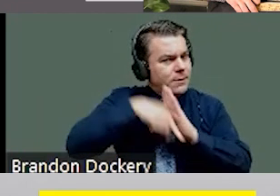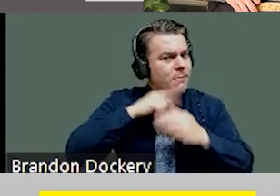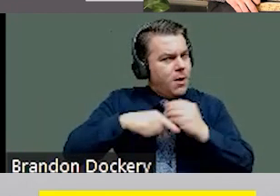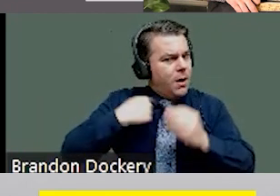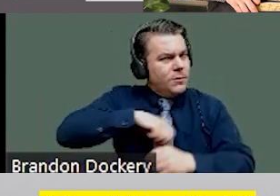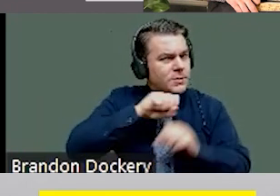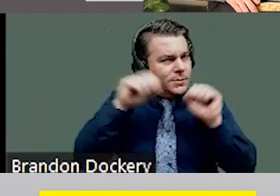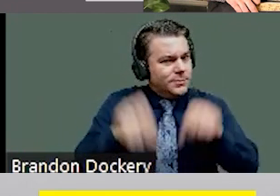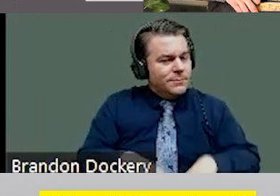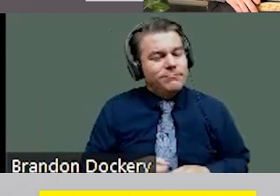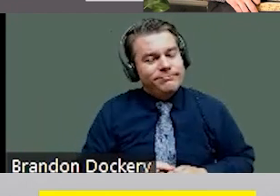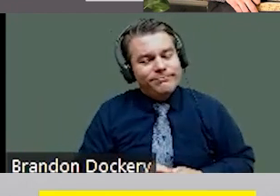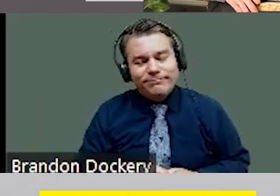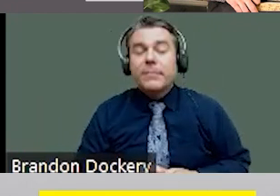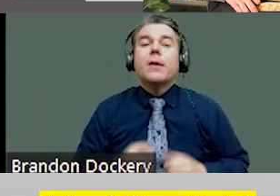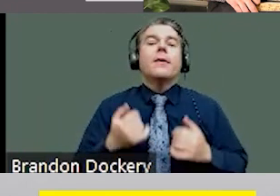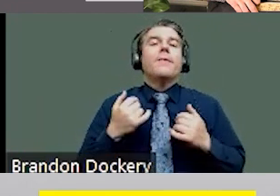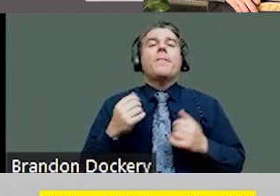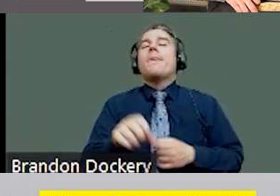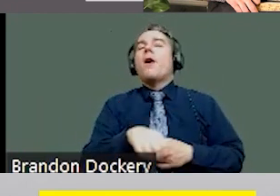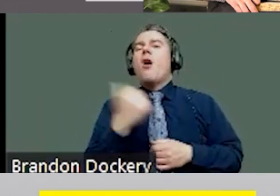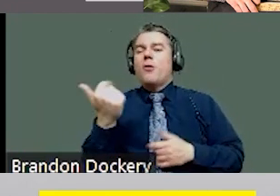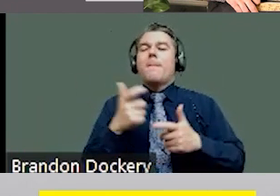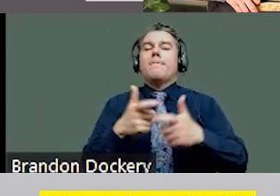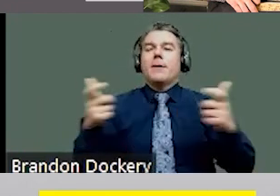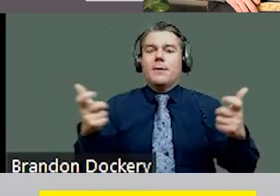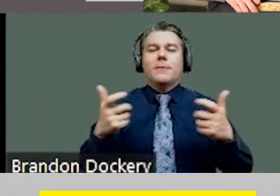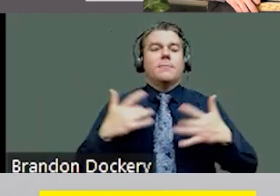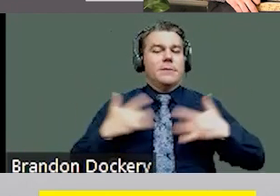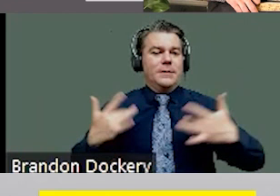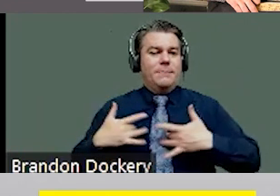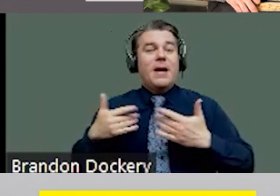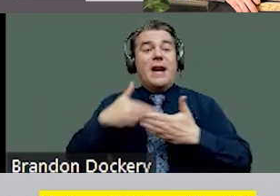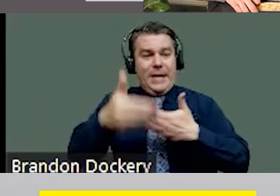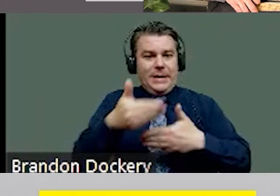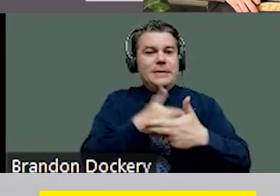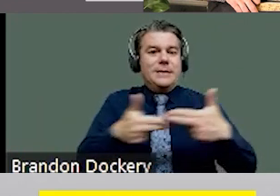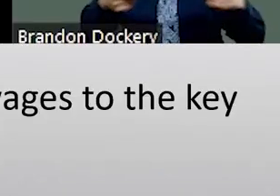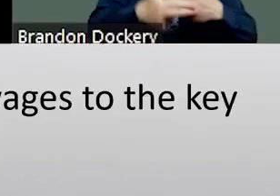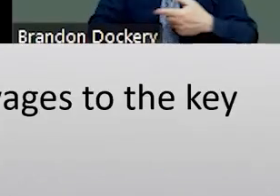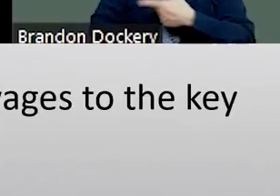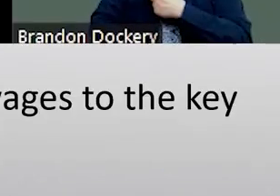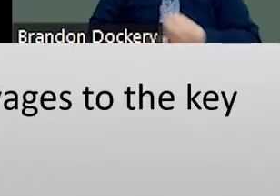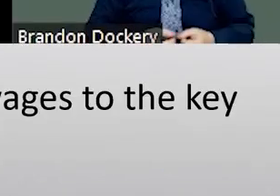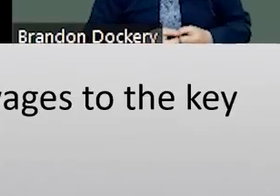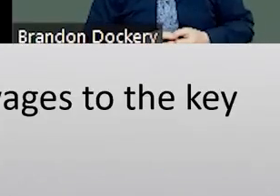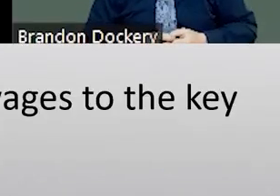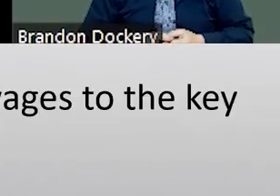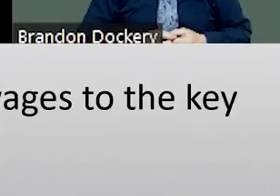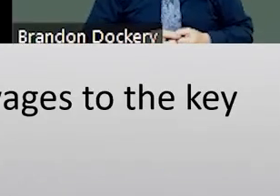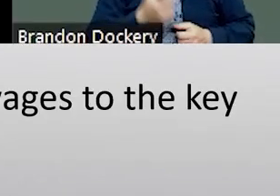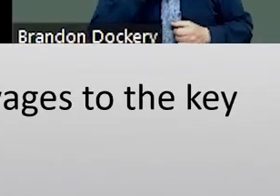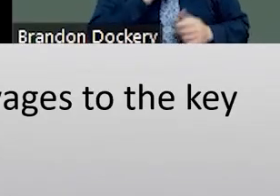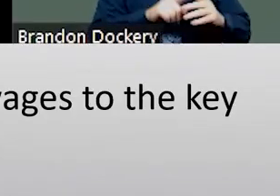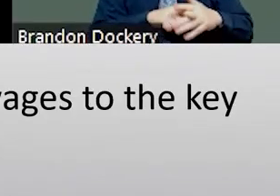systems. Well, let's get into some other milestones on this next slide. And we'll go kind of from